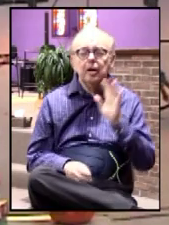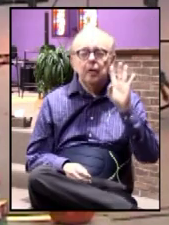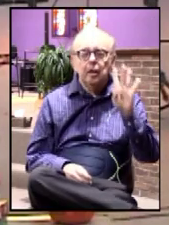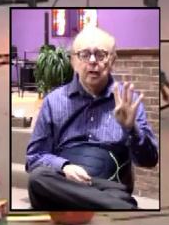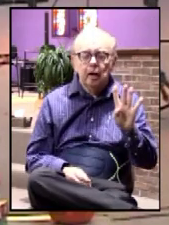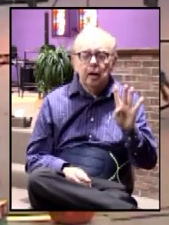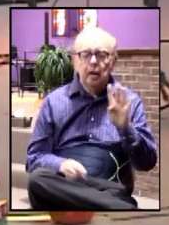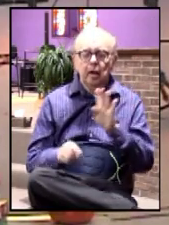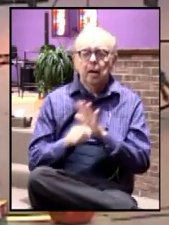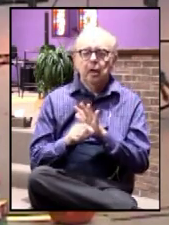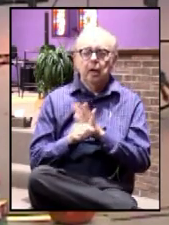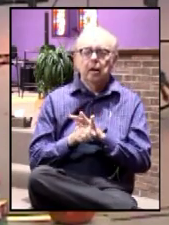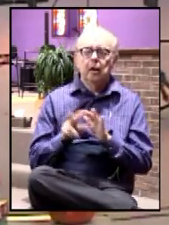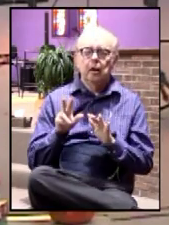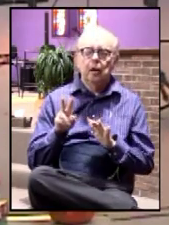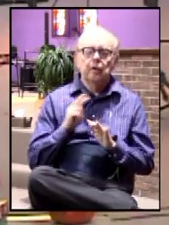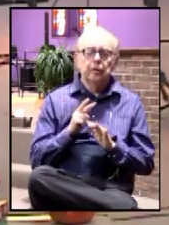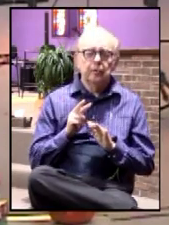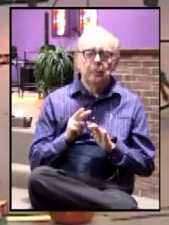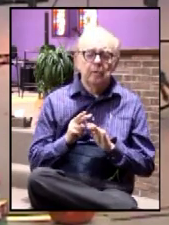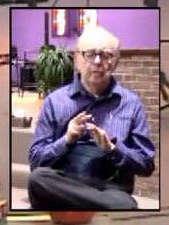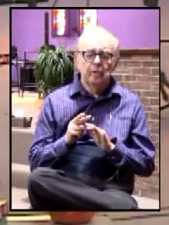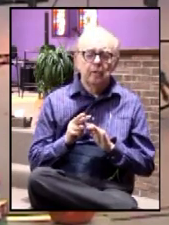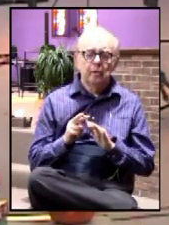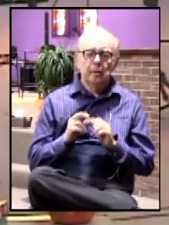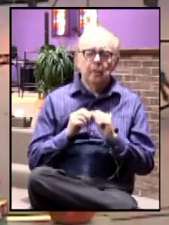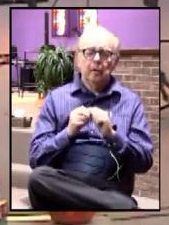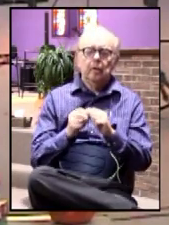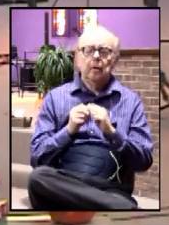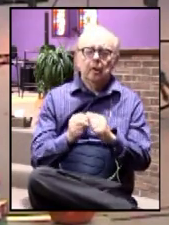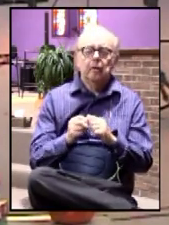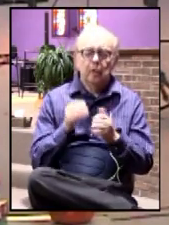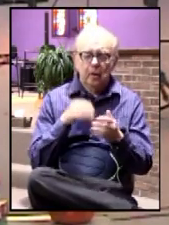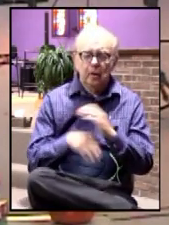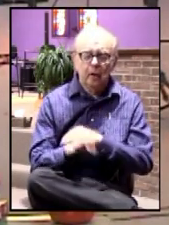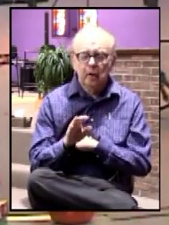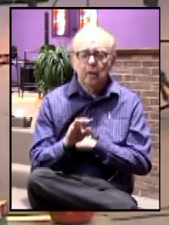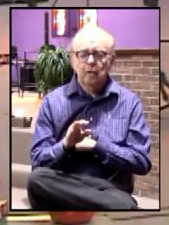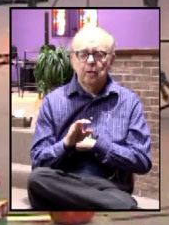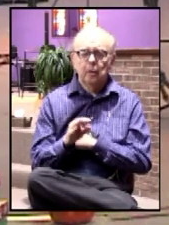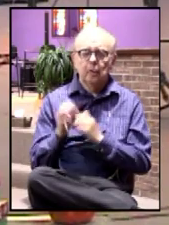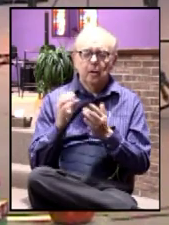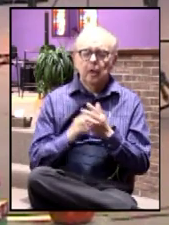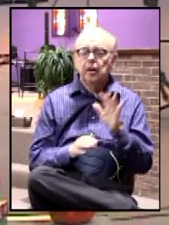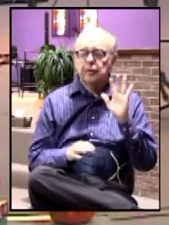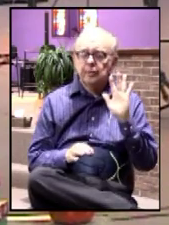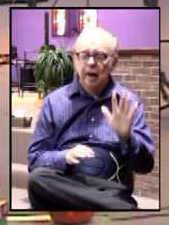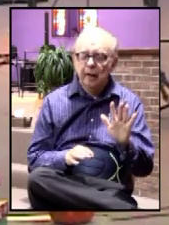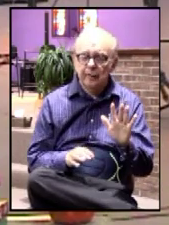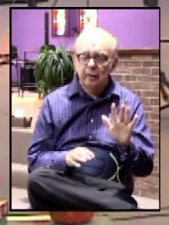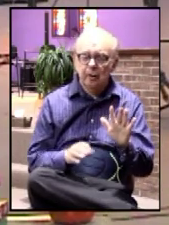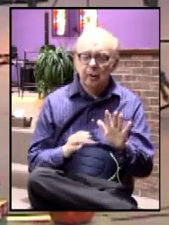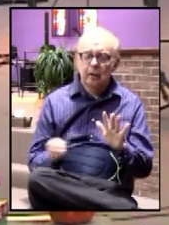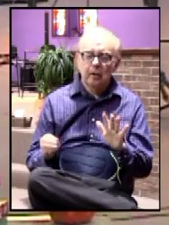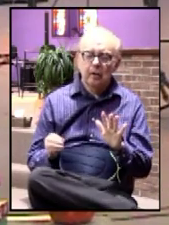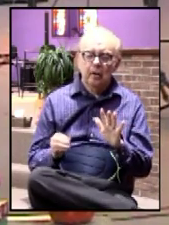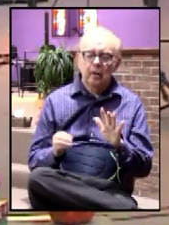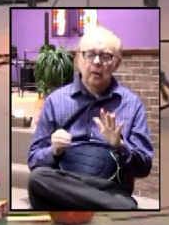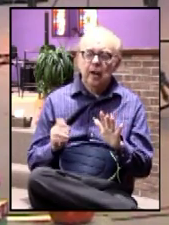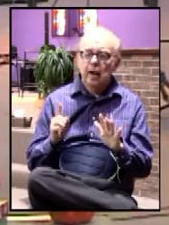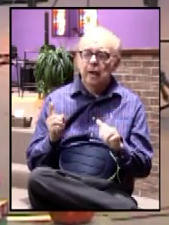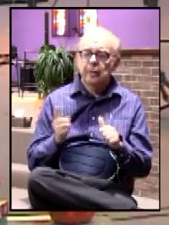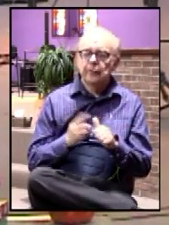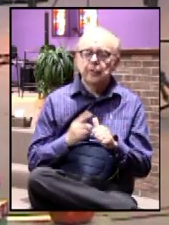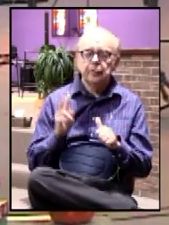chapter 4 and verse number 32, continuing over into chapter 5 in the first